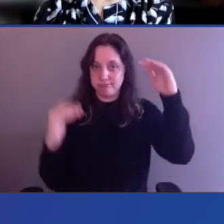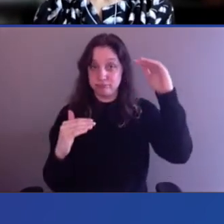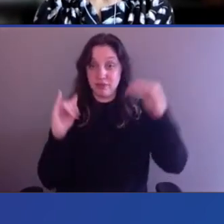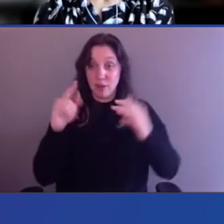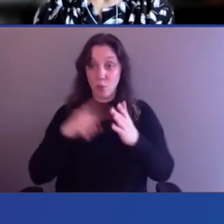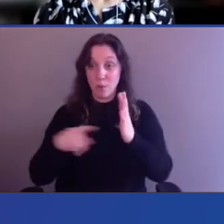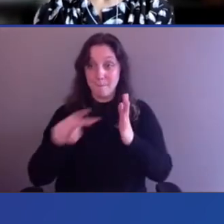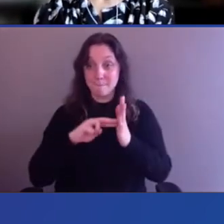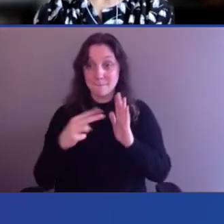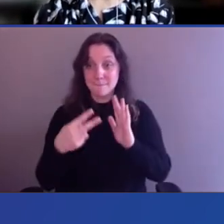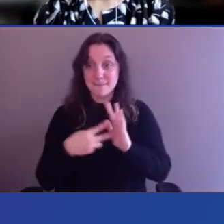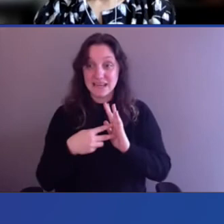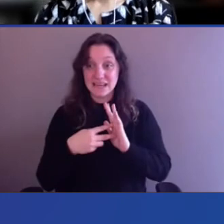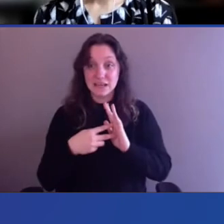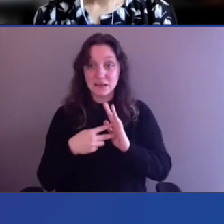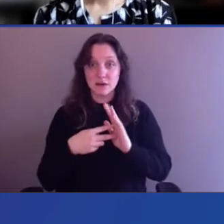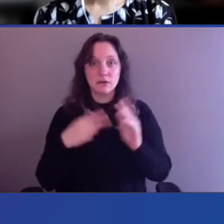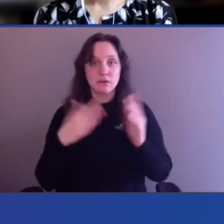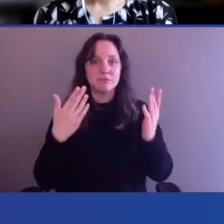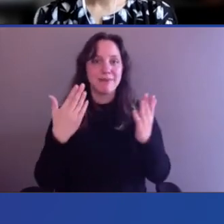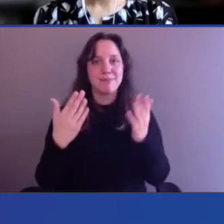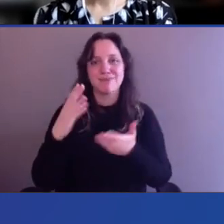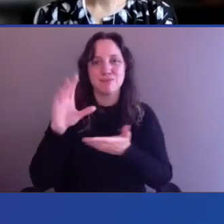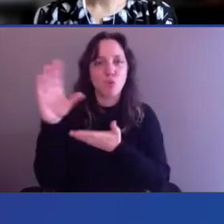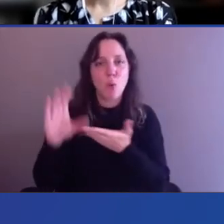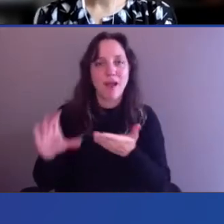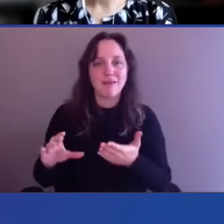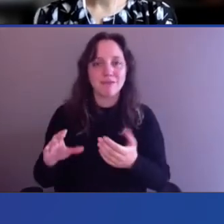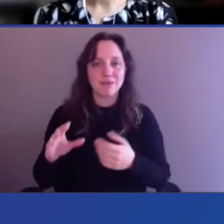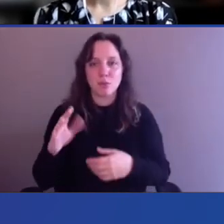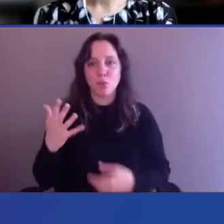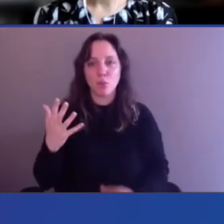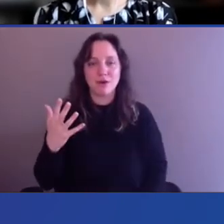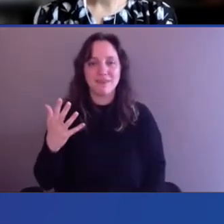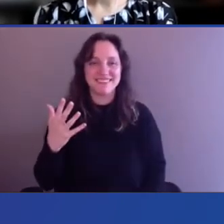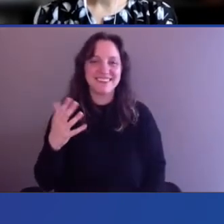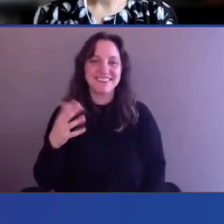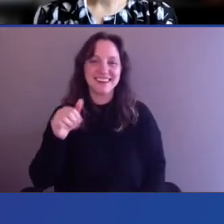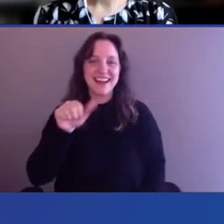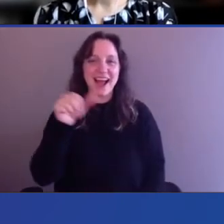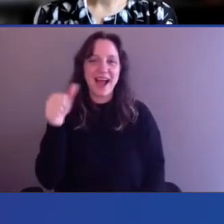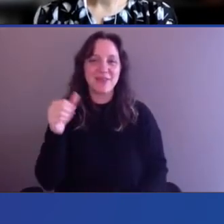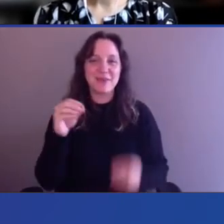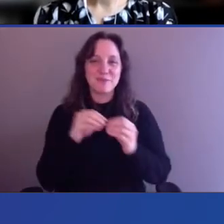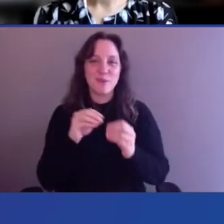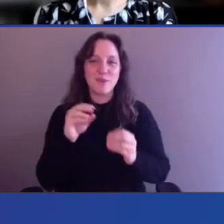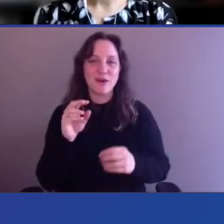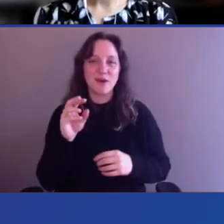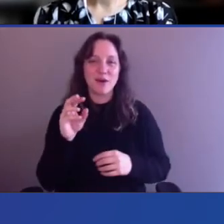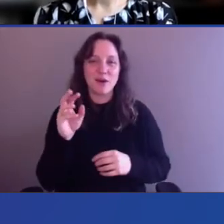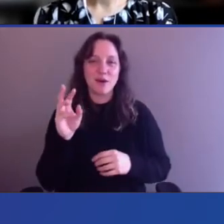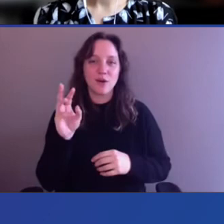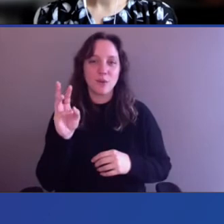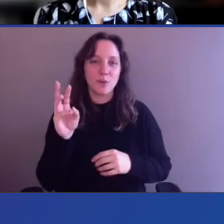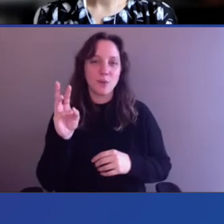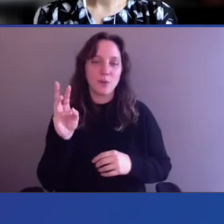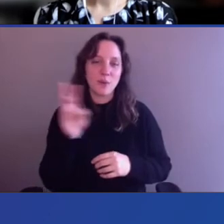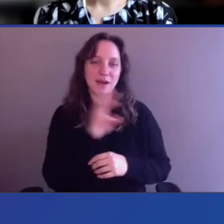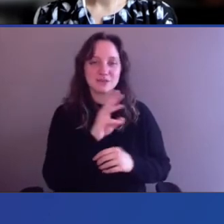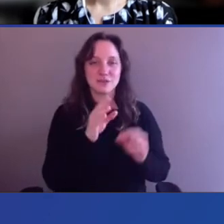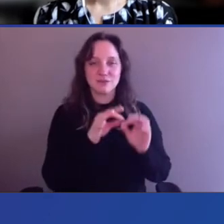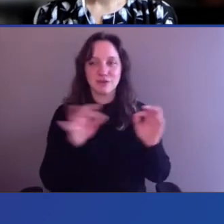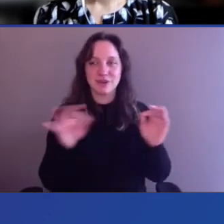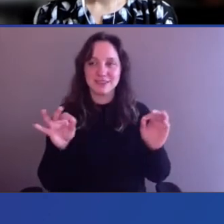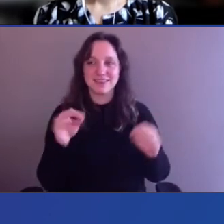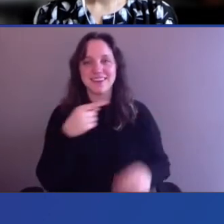You know, in terms of whether we're talking about choreography or other more Western phraseology around it.